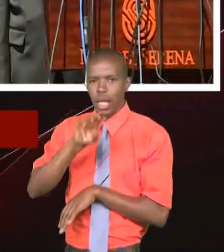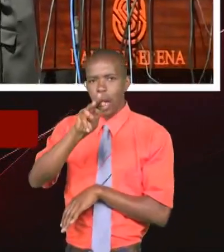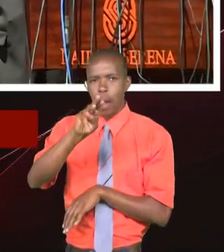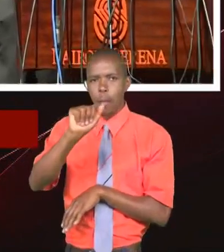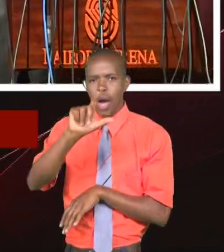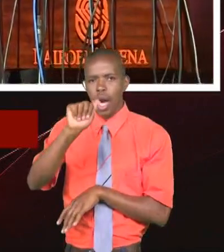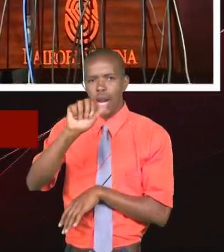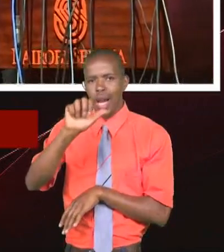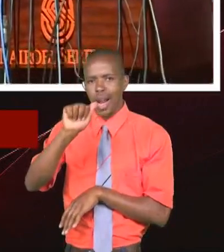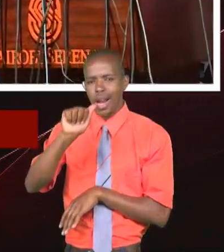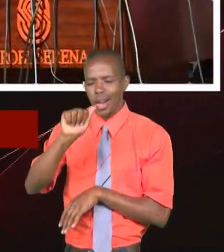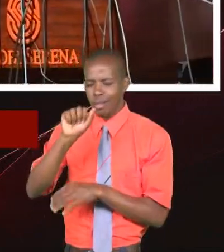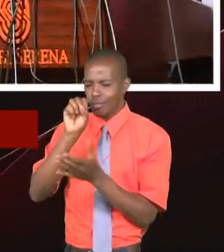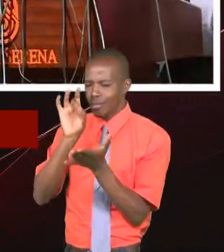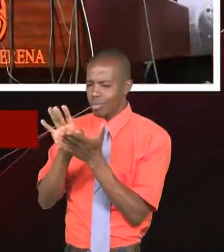ouster, what do you take of that?